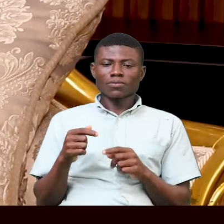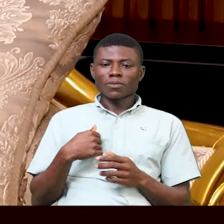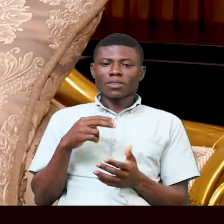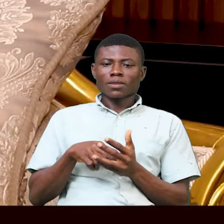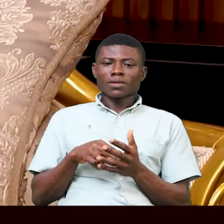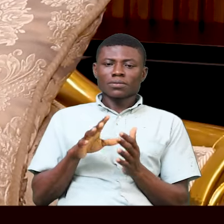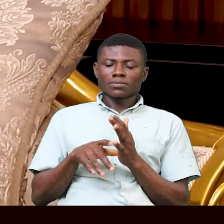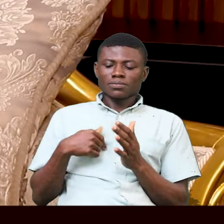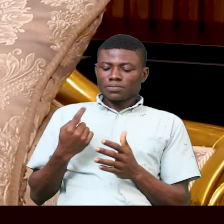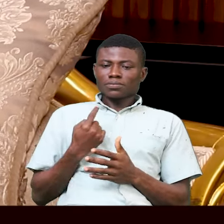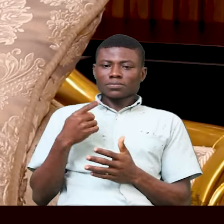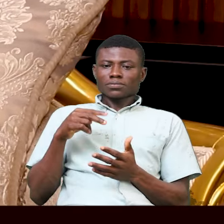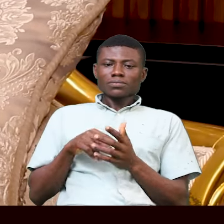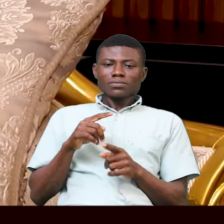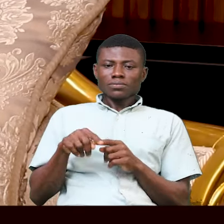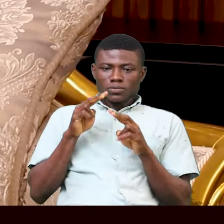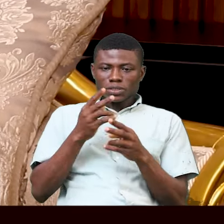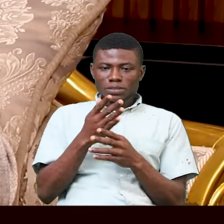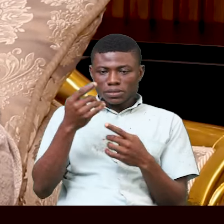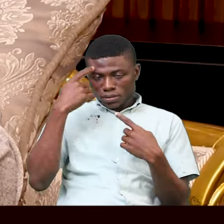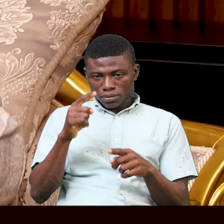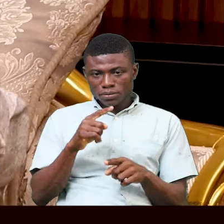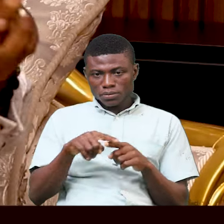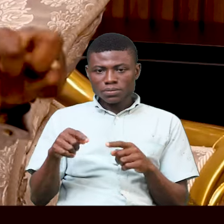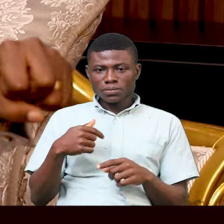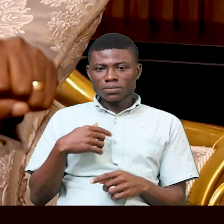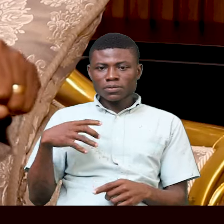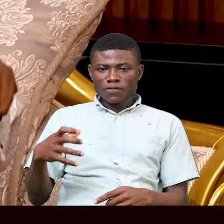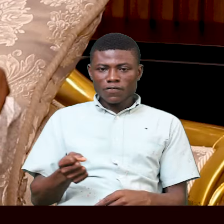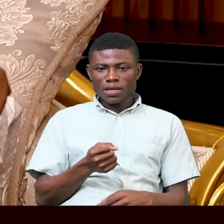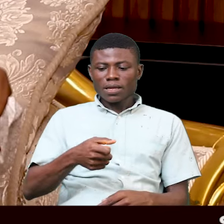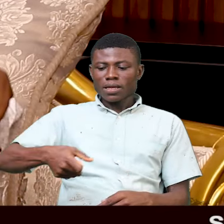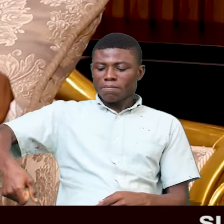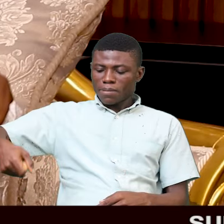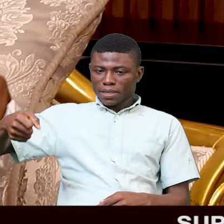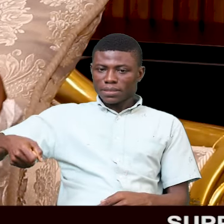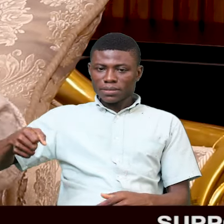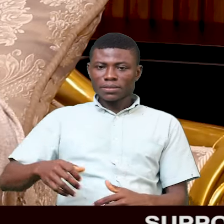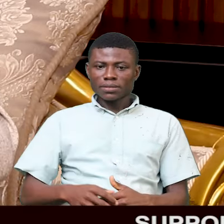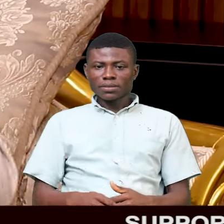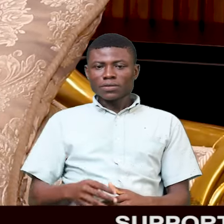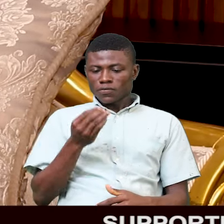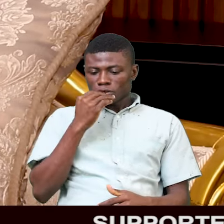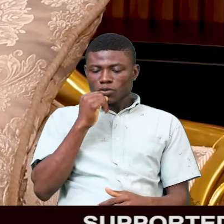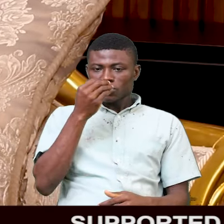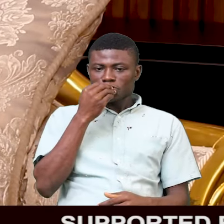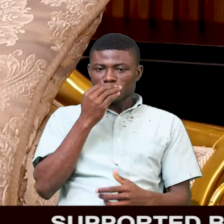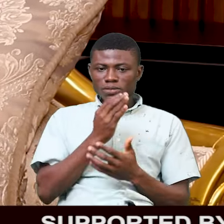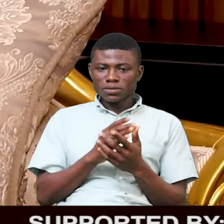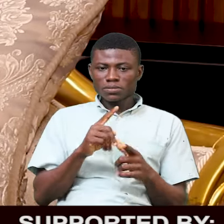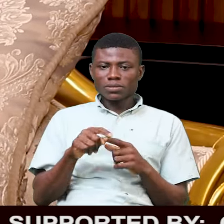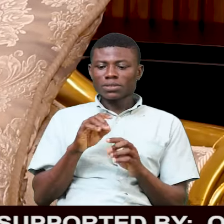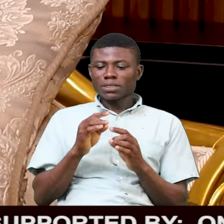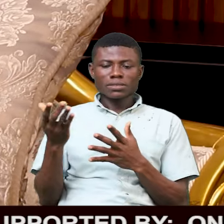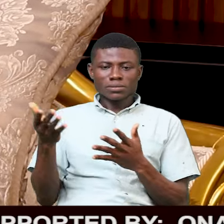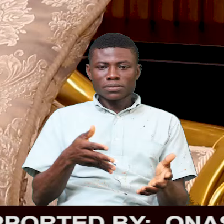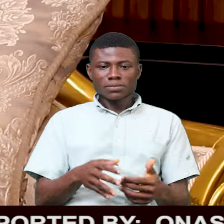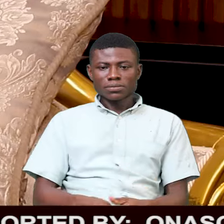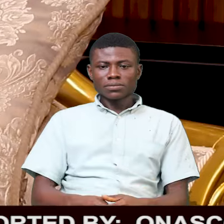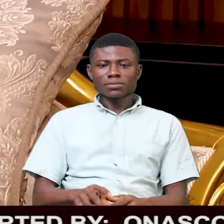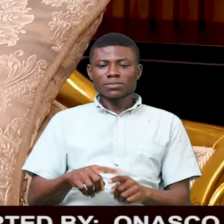ko jina ba bi menko a but me hwe me ho ano afa bucket okay eduane no wendi bio wan fa hwe nso